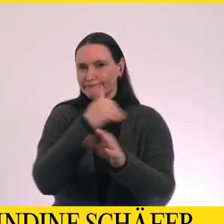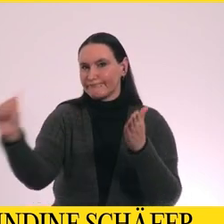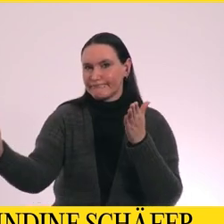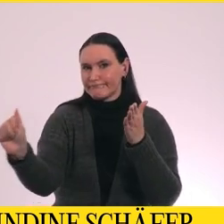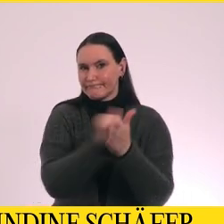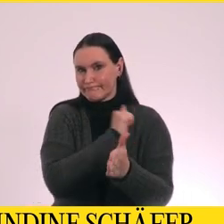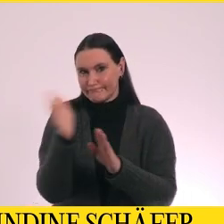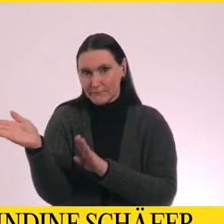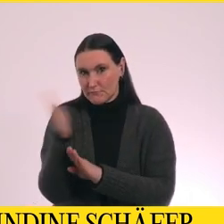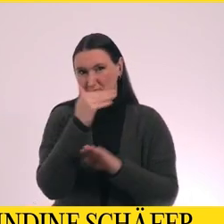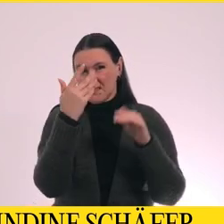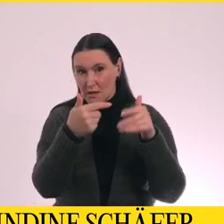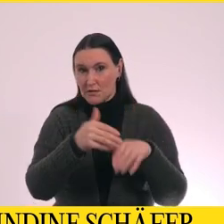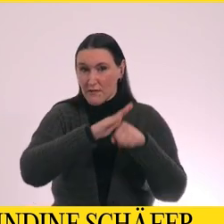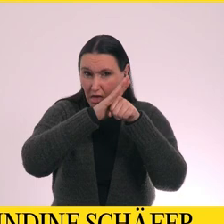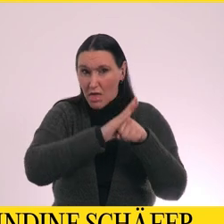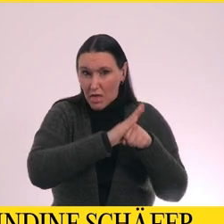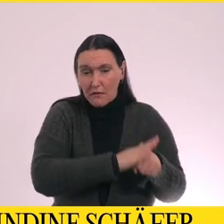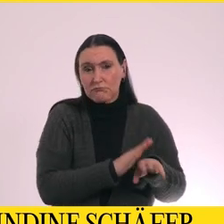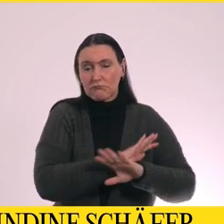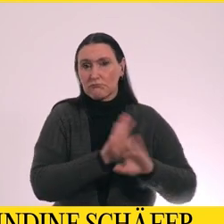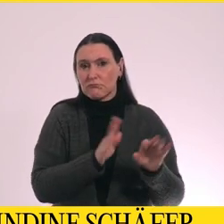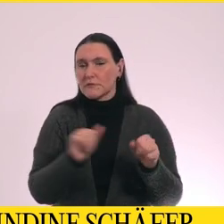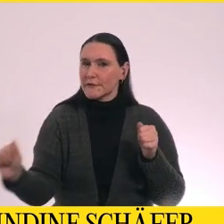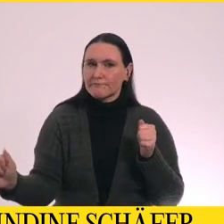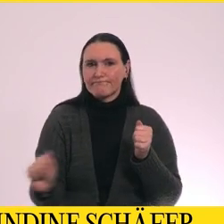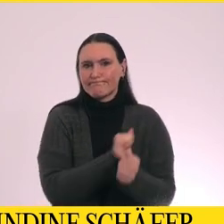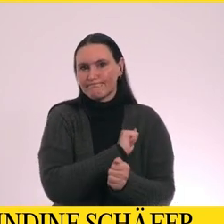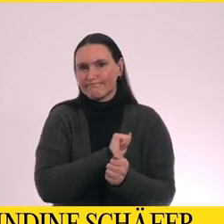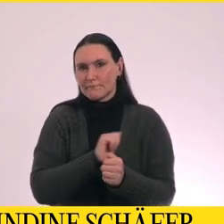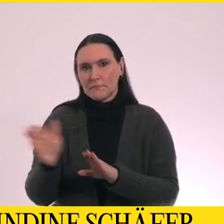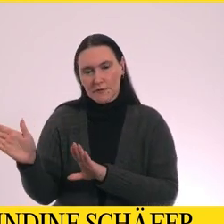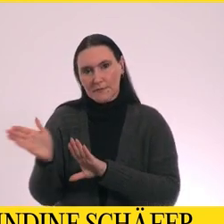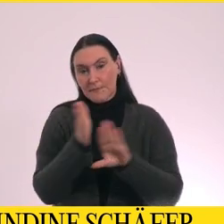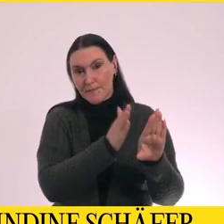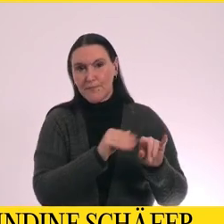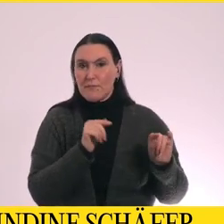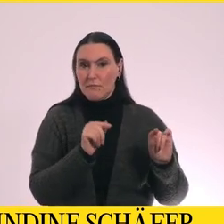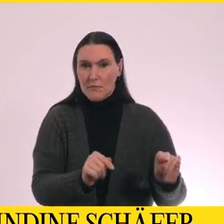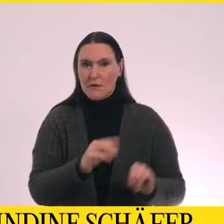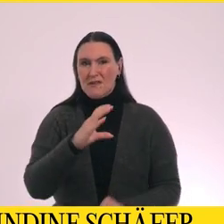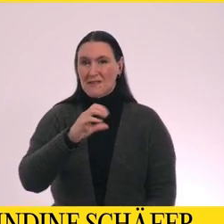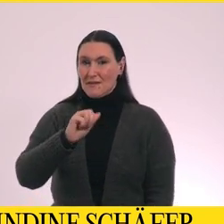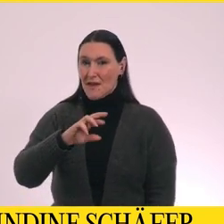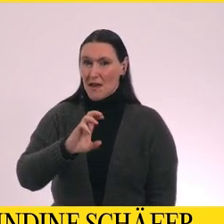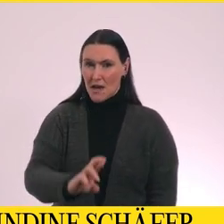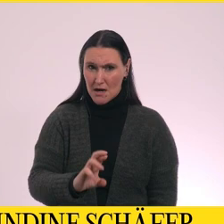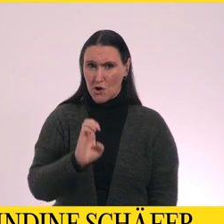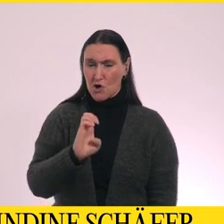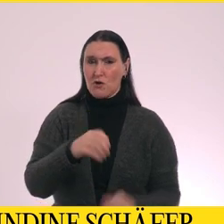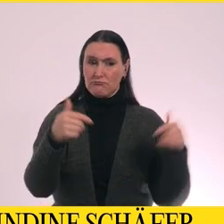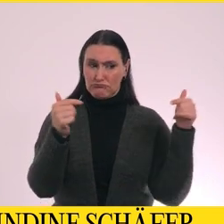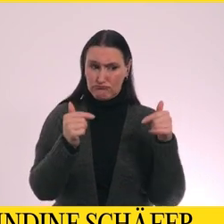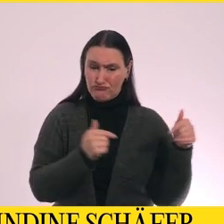does is to confront that through probably working with care as a way of working with